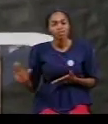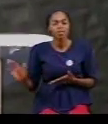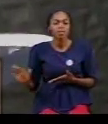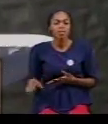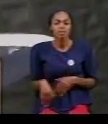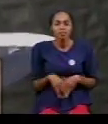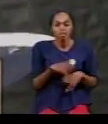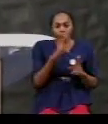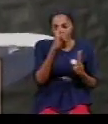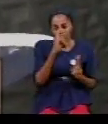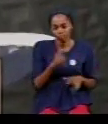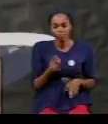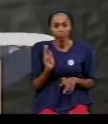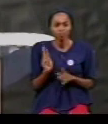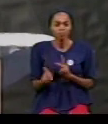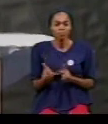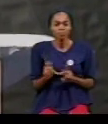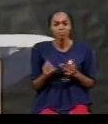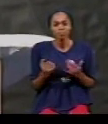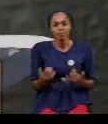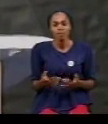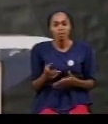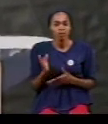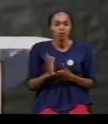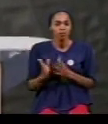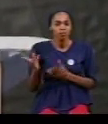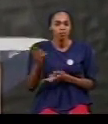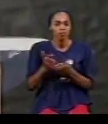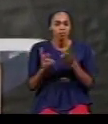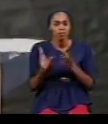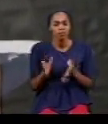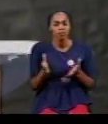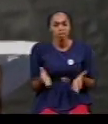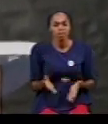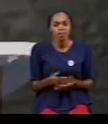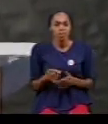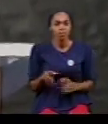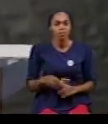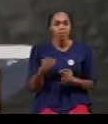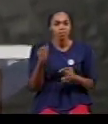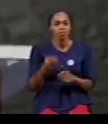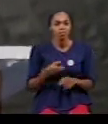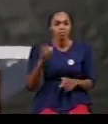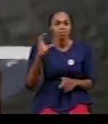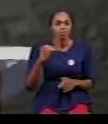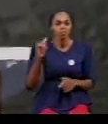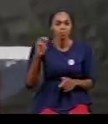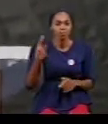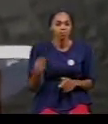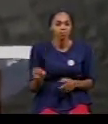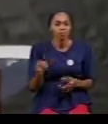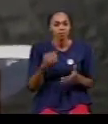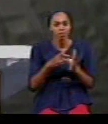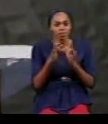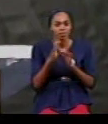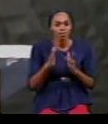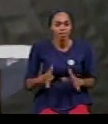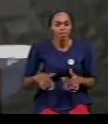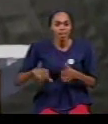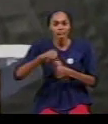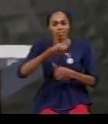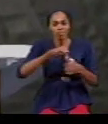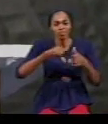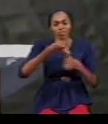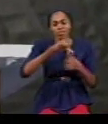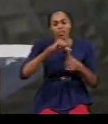especially from the Christian Association of Nigeria, KAN, Osun State, and the PFN, that's the Pentecostal Fellowship